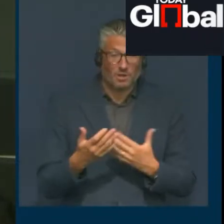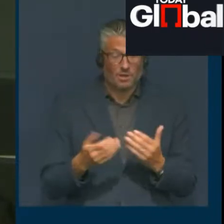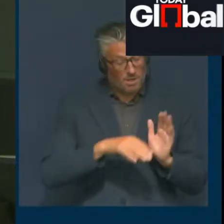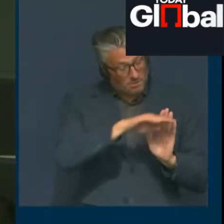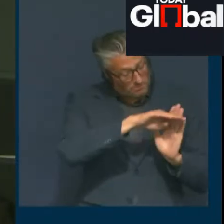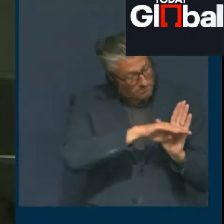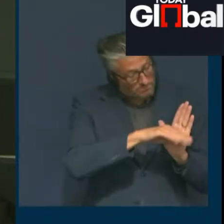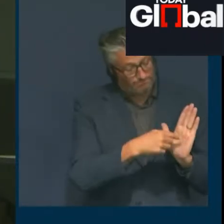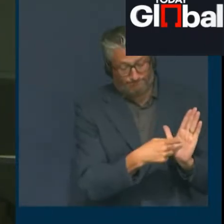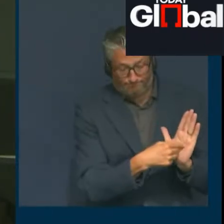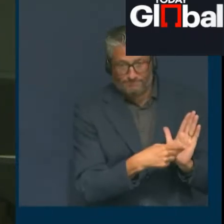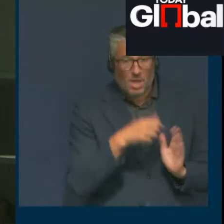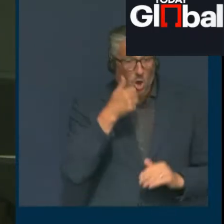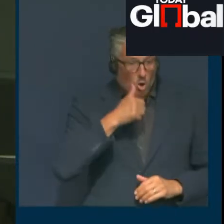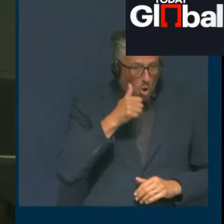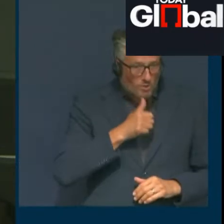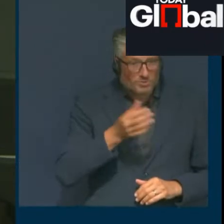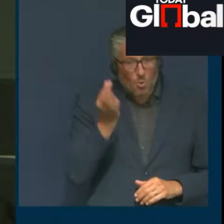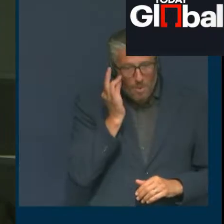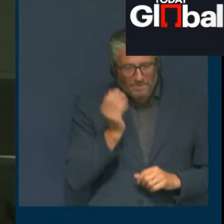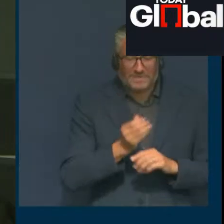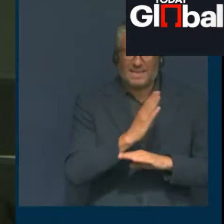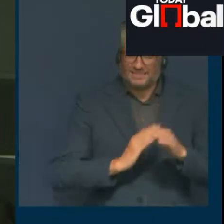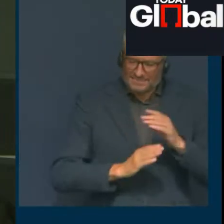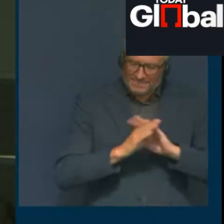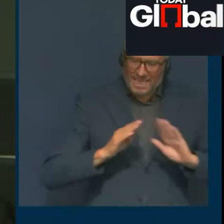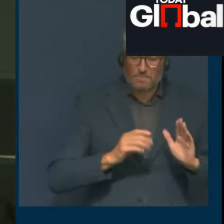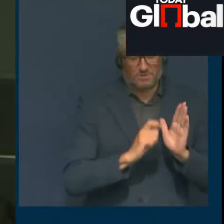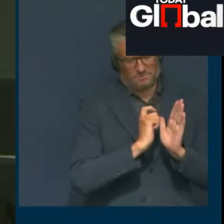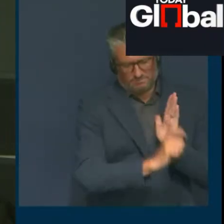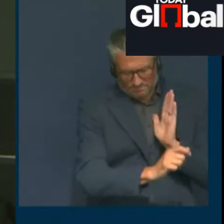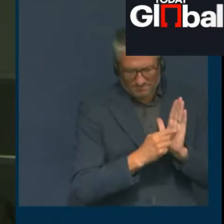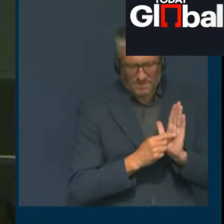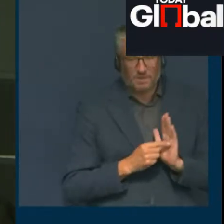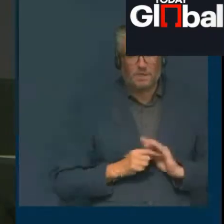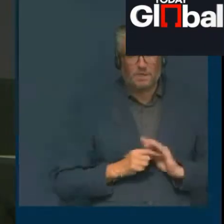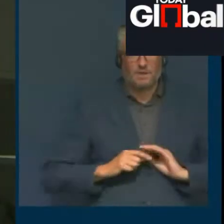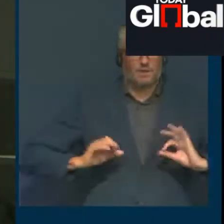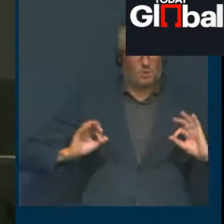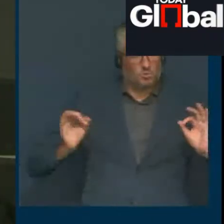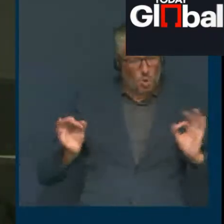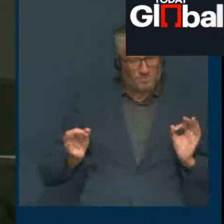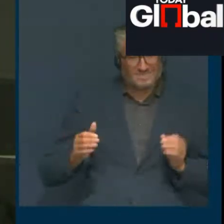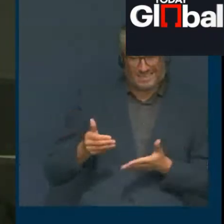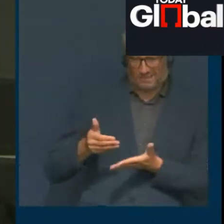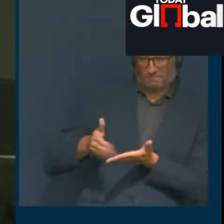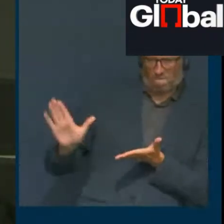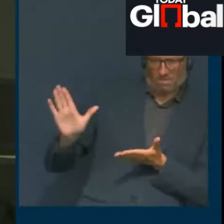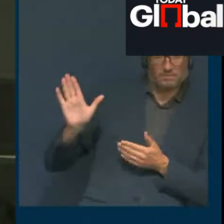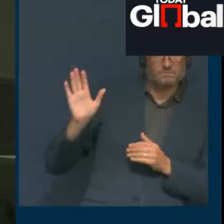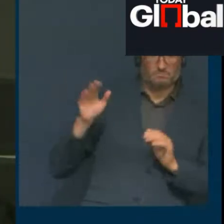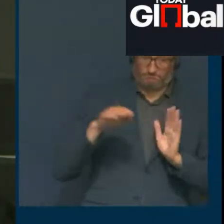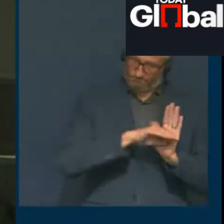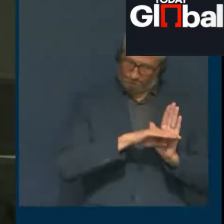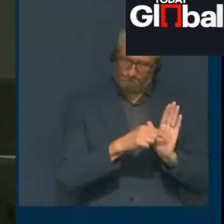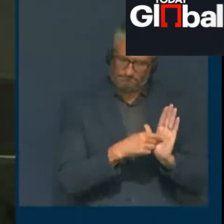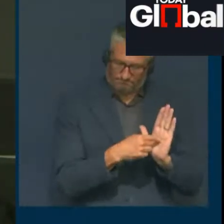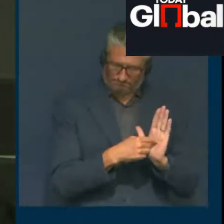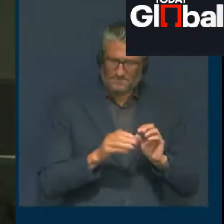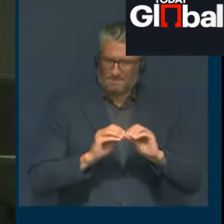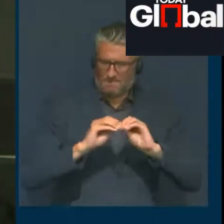with disabilities, for none of them to be left behind. We have an integrated